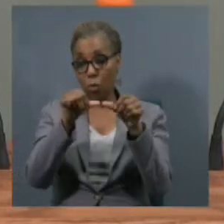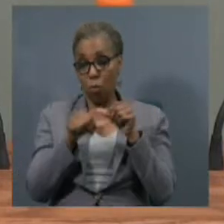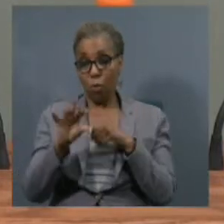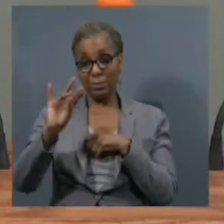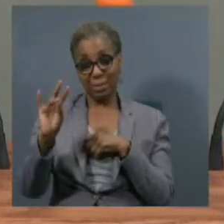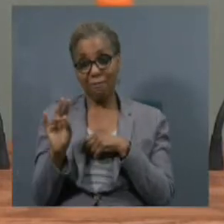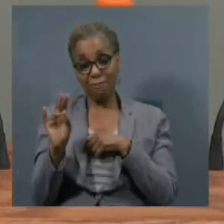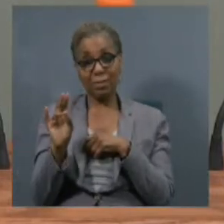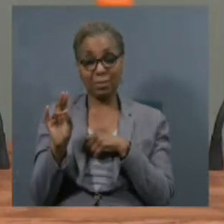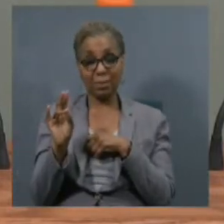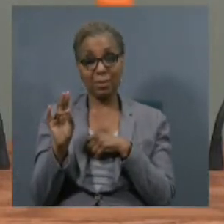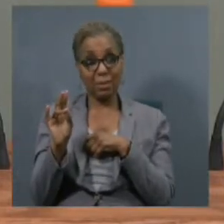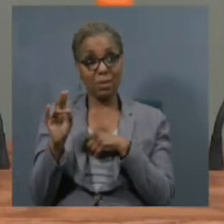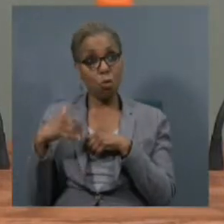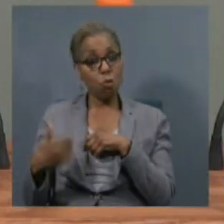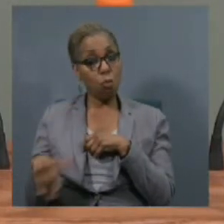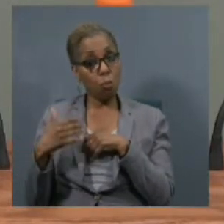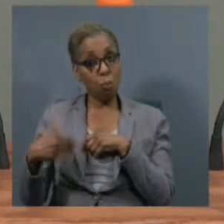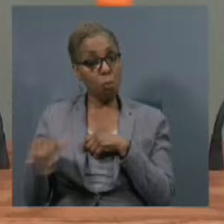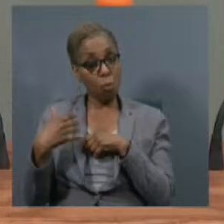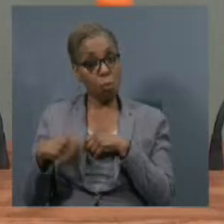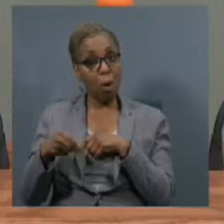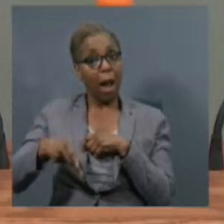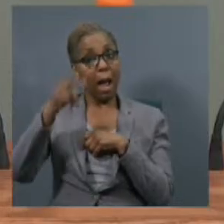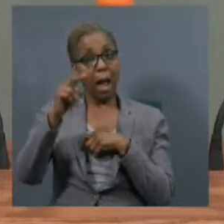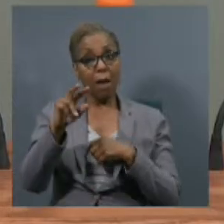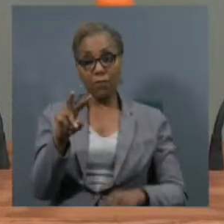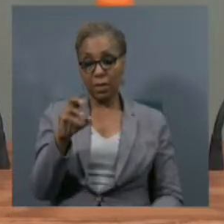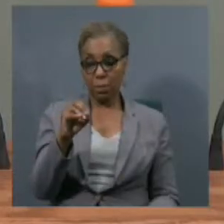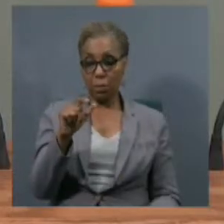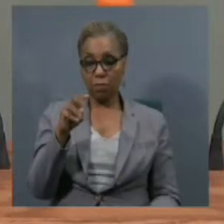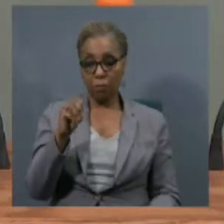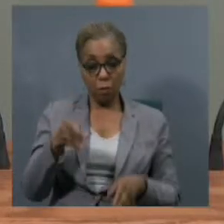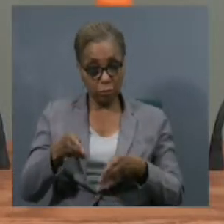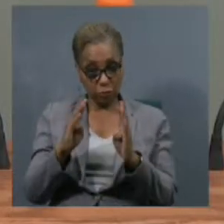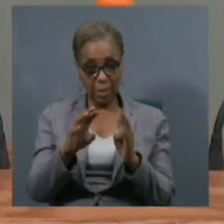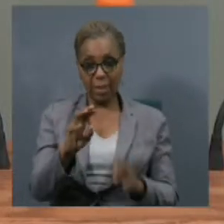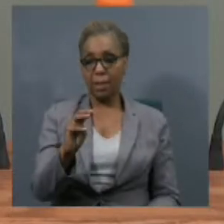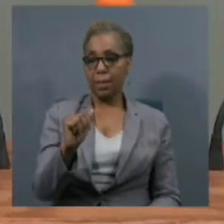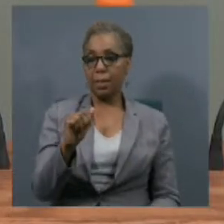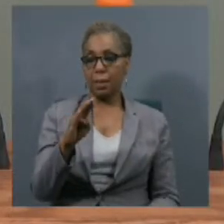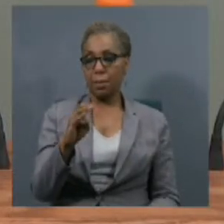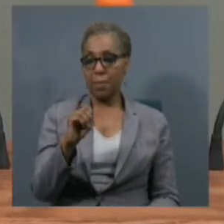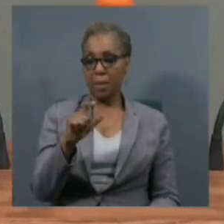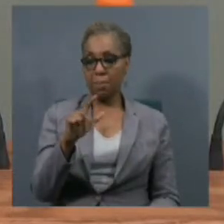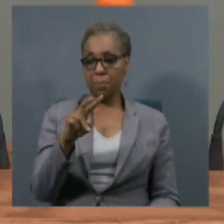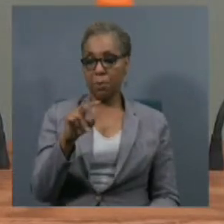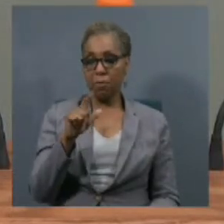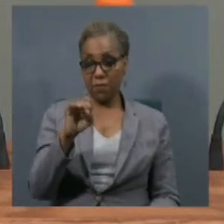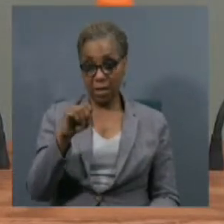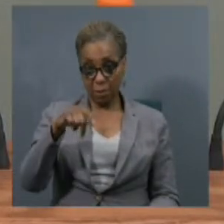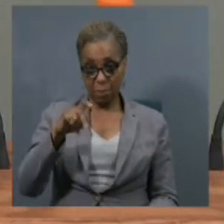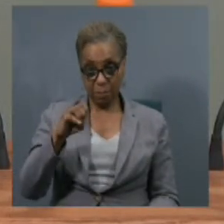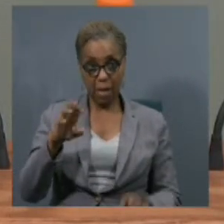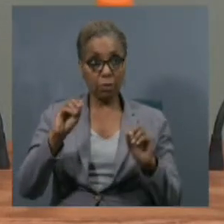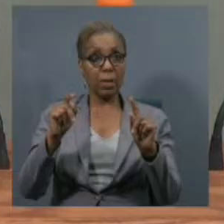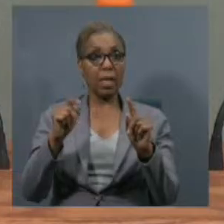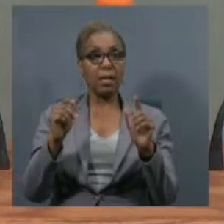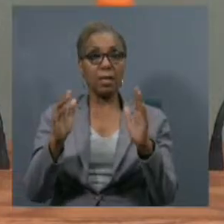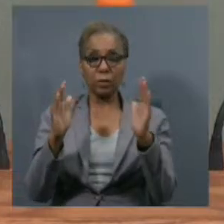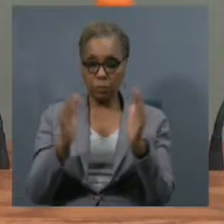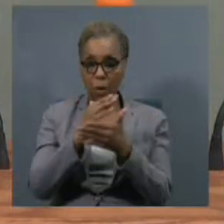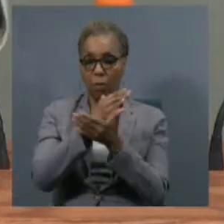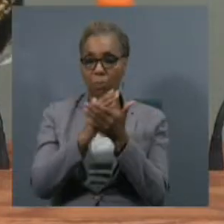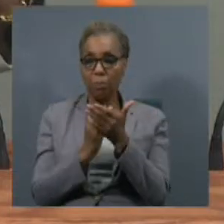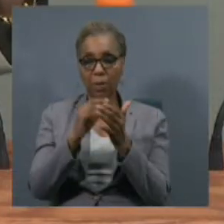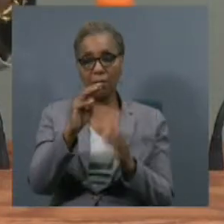are high-volume streets. Yes, ma'am. Mableville Pike, for one. We've got some area, it's a small section of